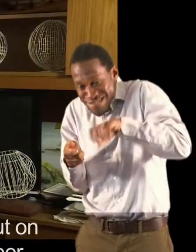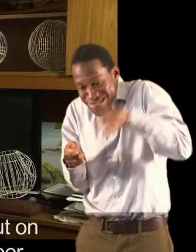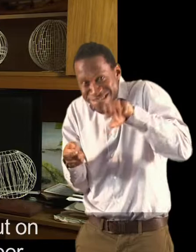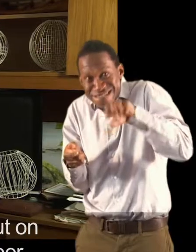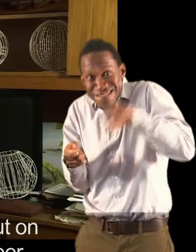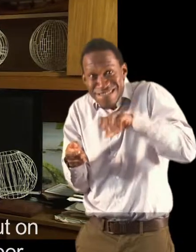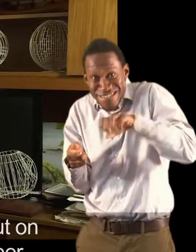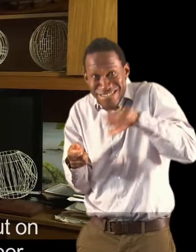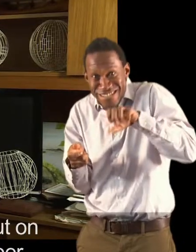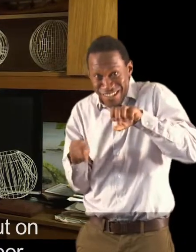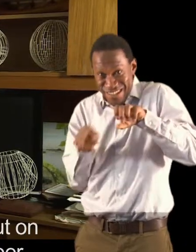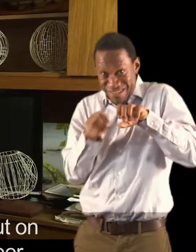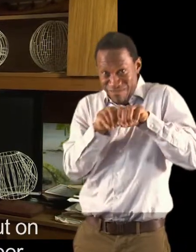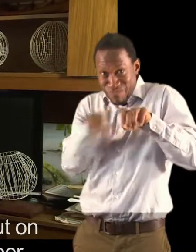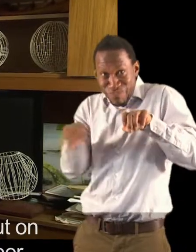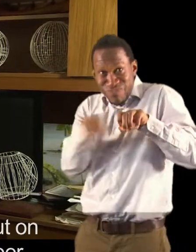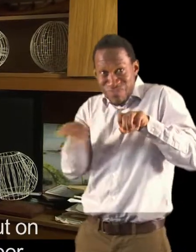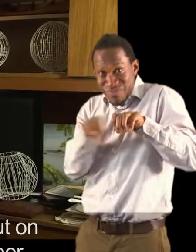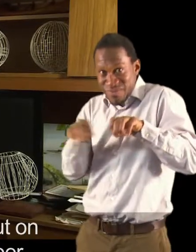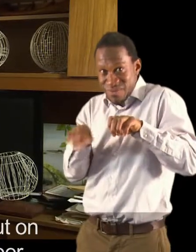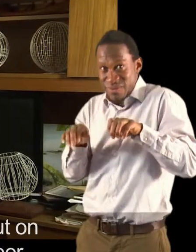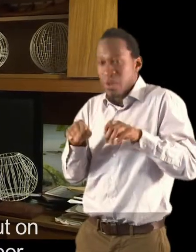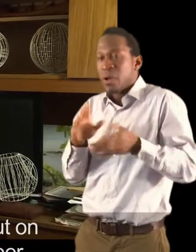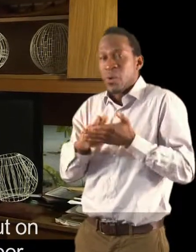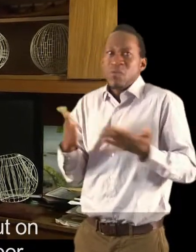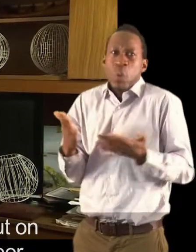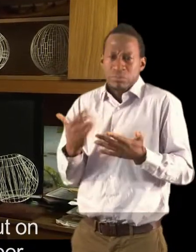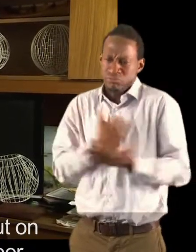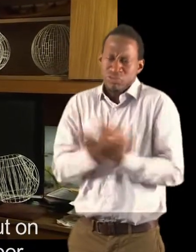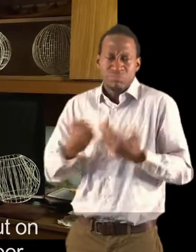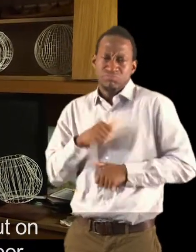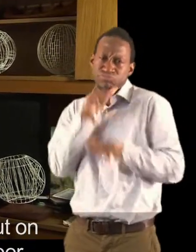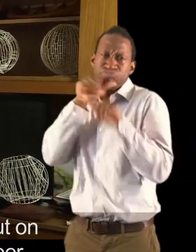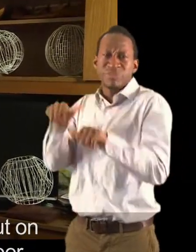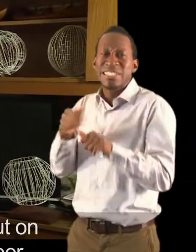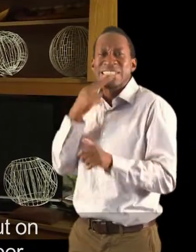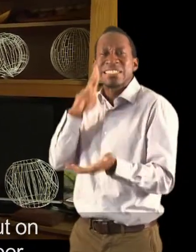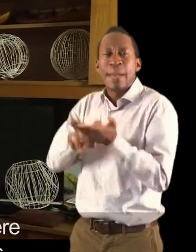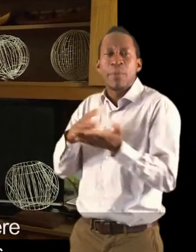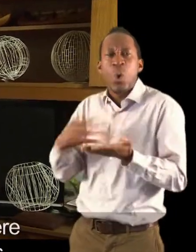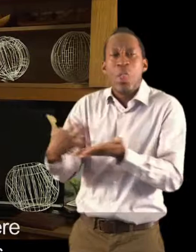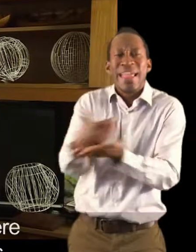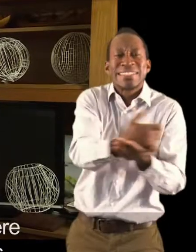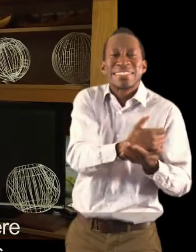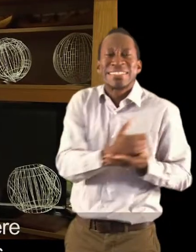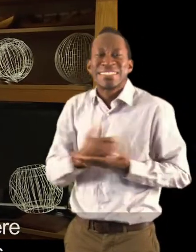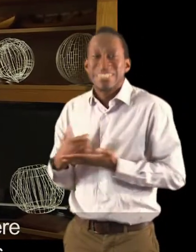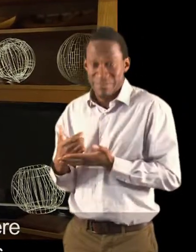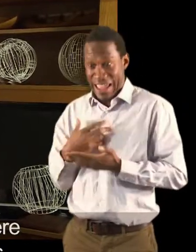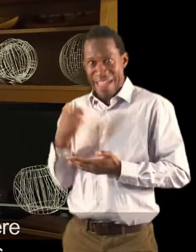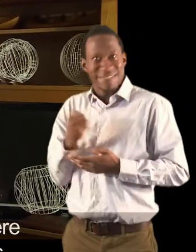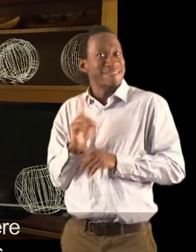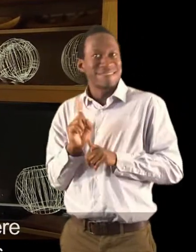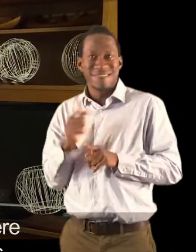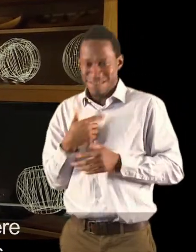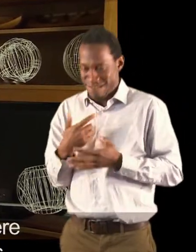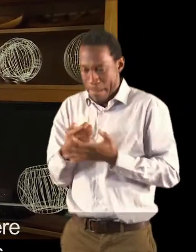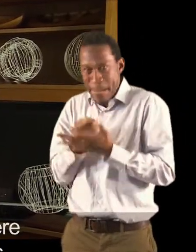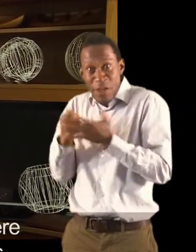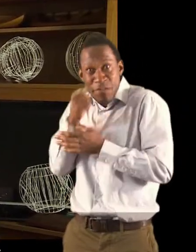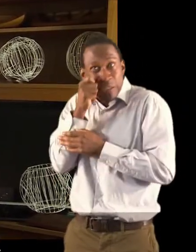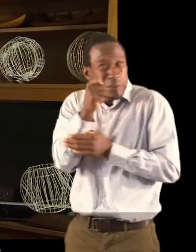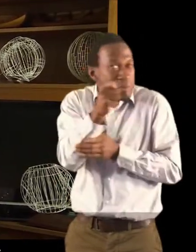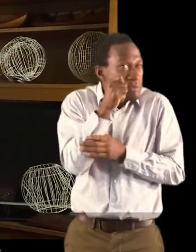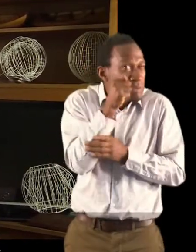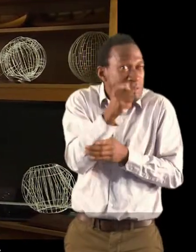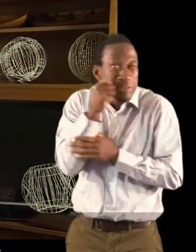scraped the powder out onto a piece of newspaper, and of course we were all stamp